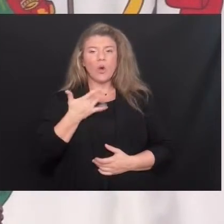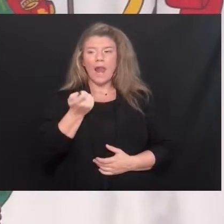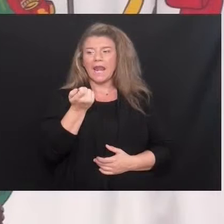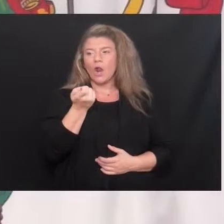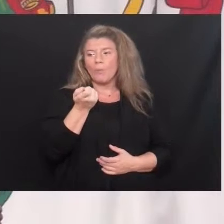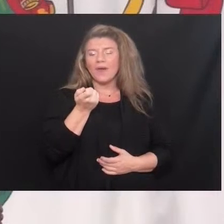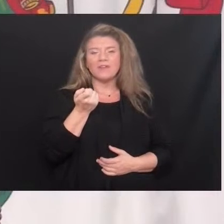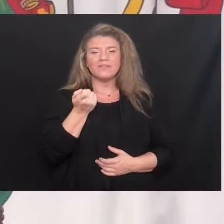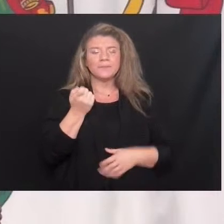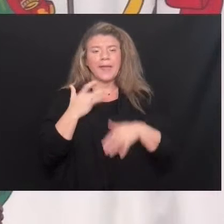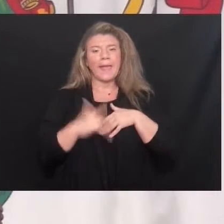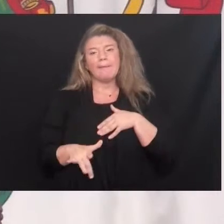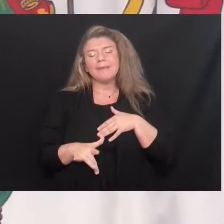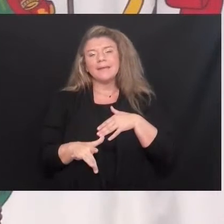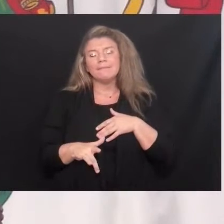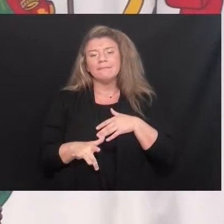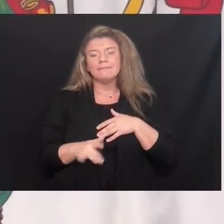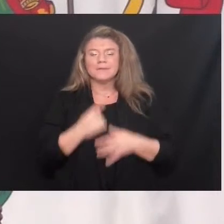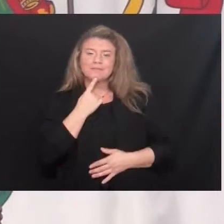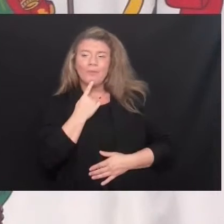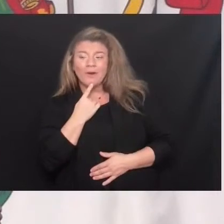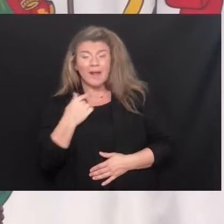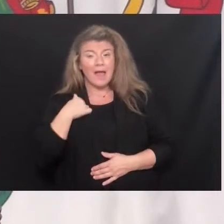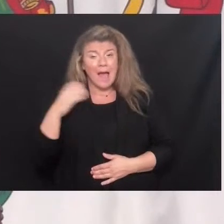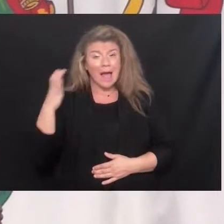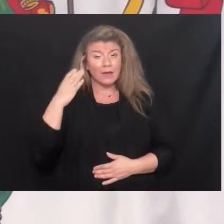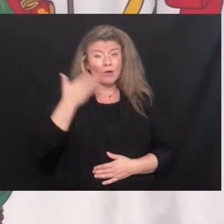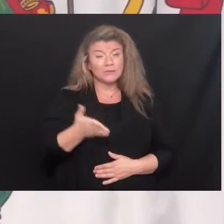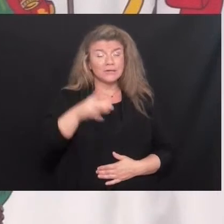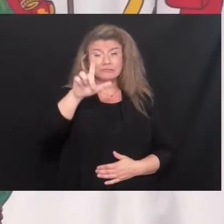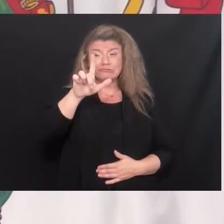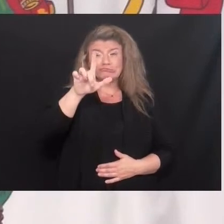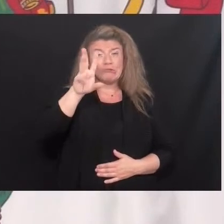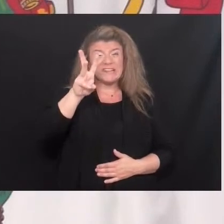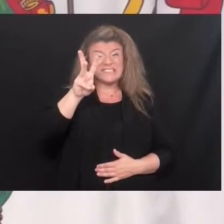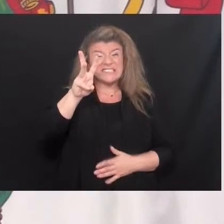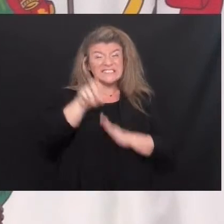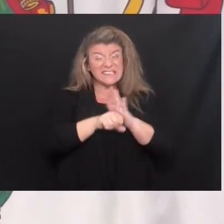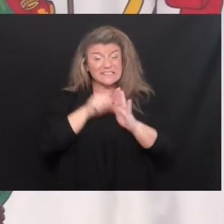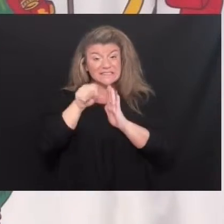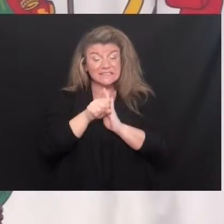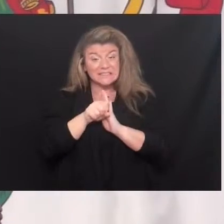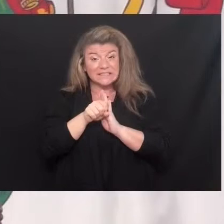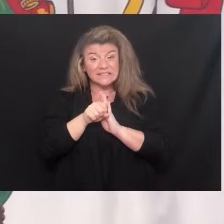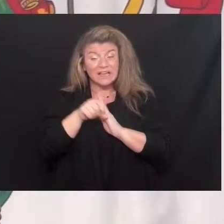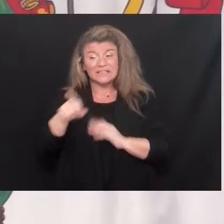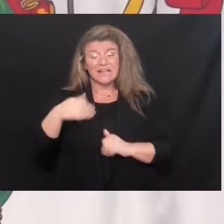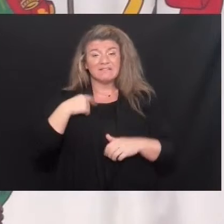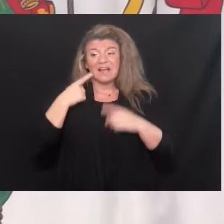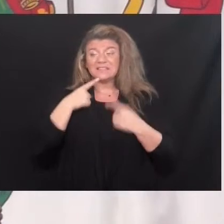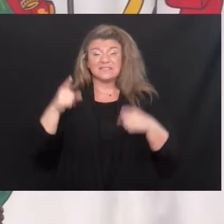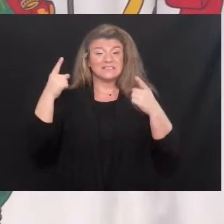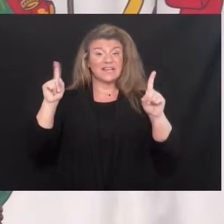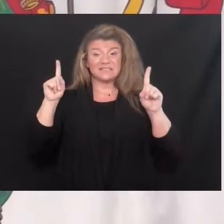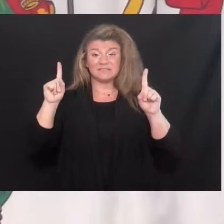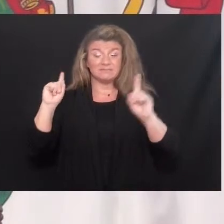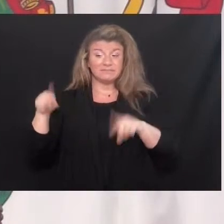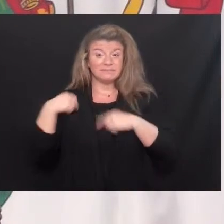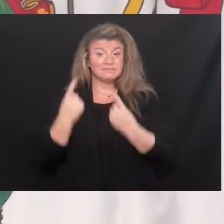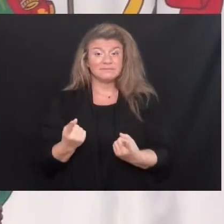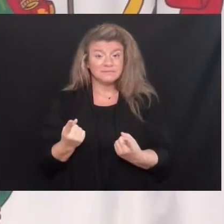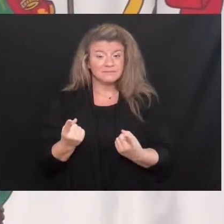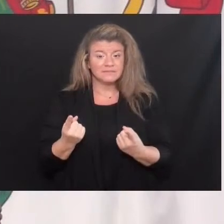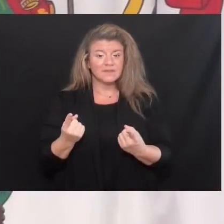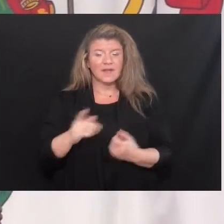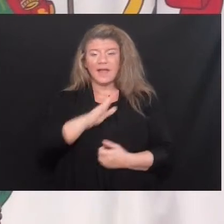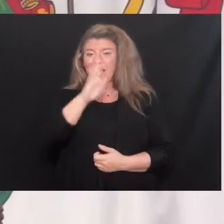level of emptiness. You know, I've coached there 26 seasons, and they've had success beyond belief. I've never